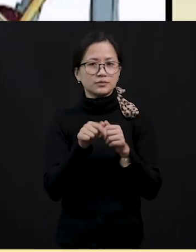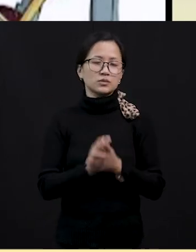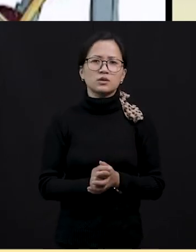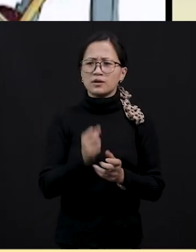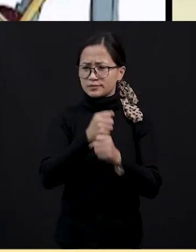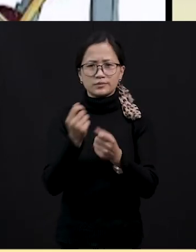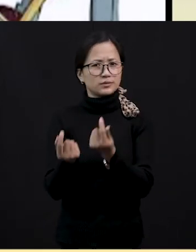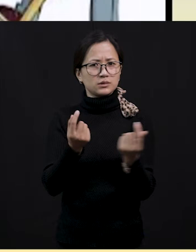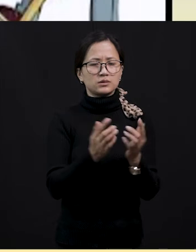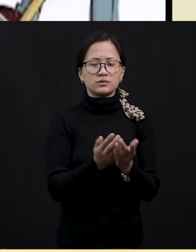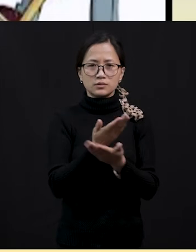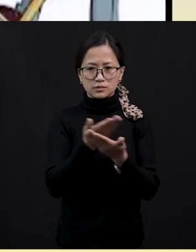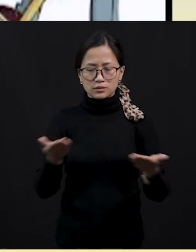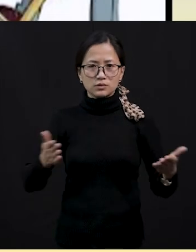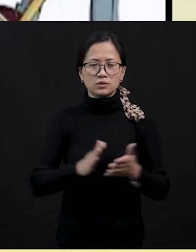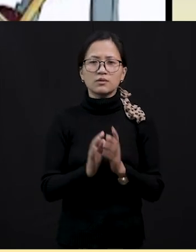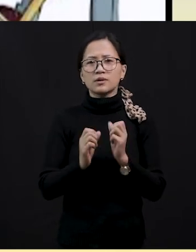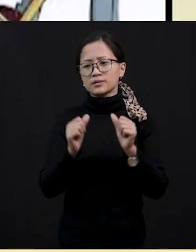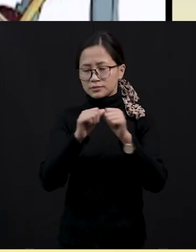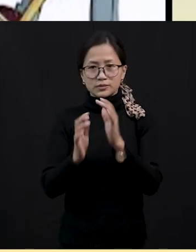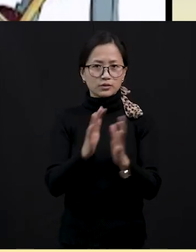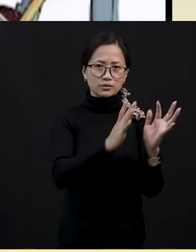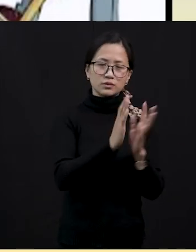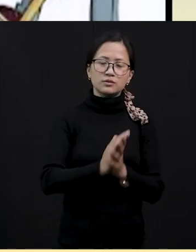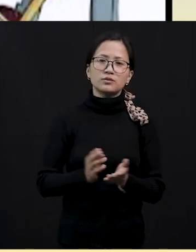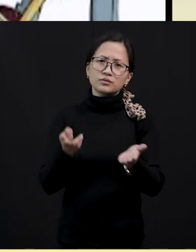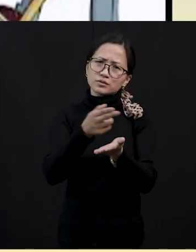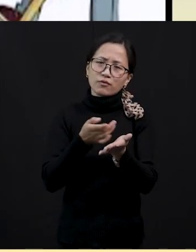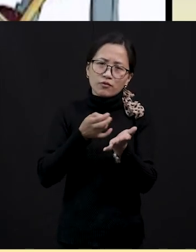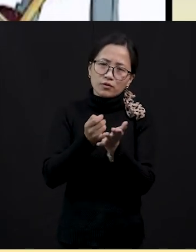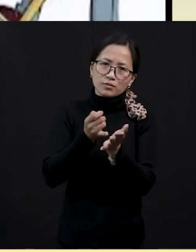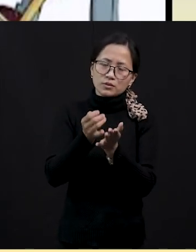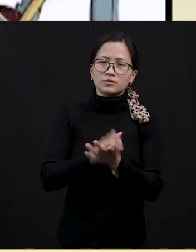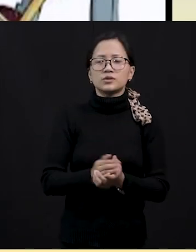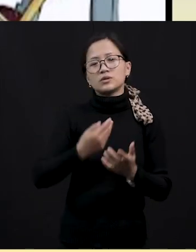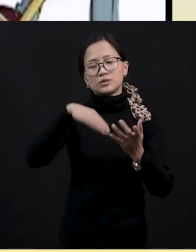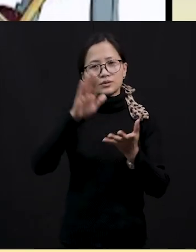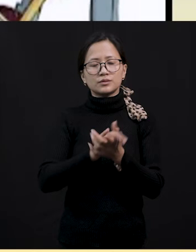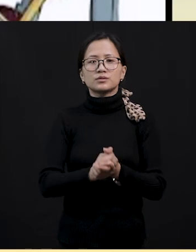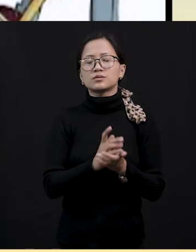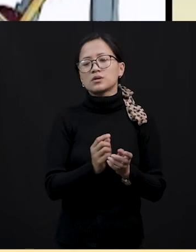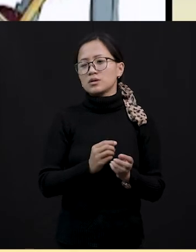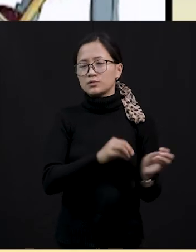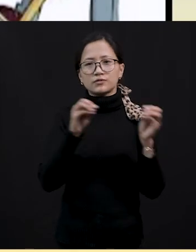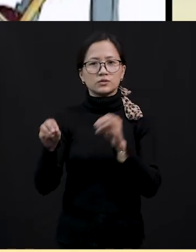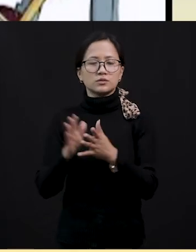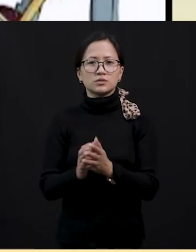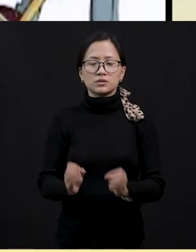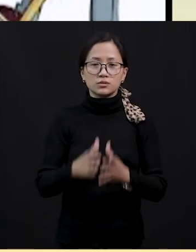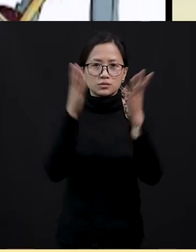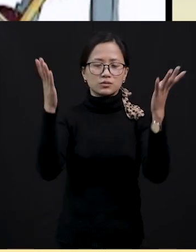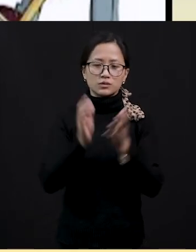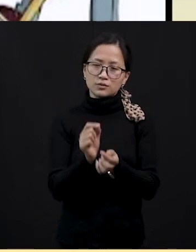or if you are an agriculturist, so if you are a farmer, this is how you dig, or you move the earth to plant a tree or to plant